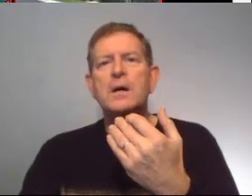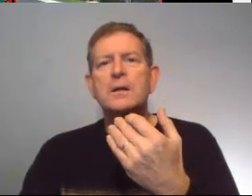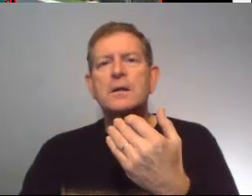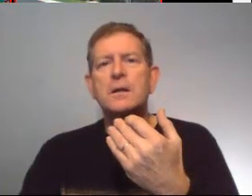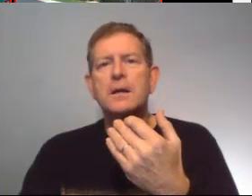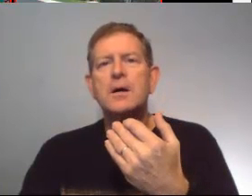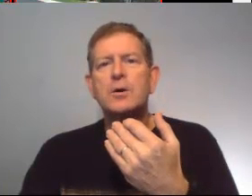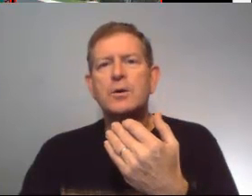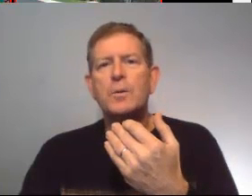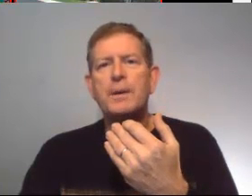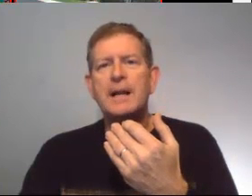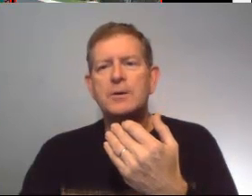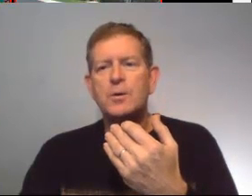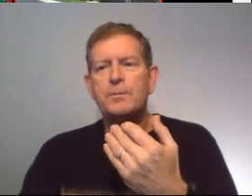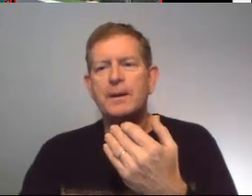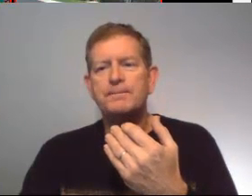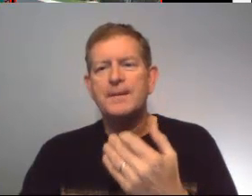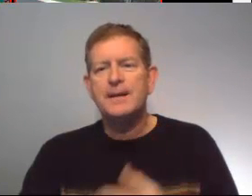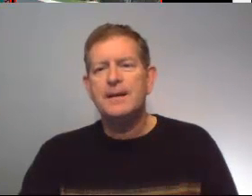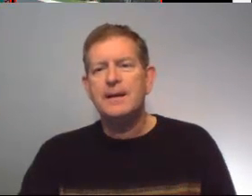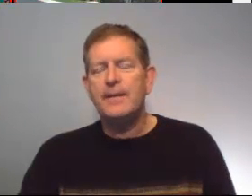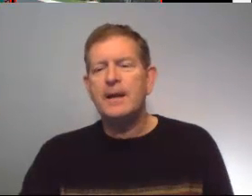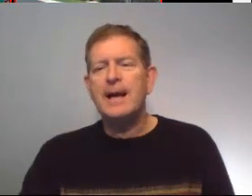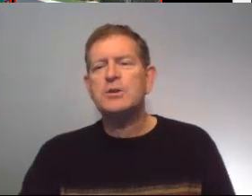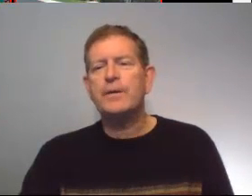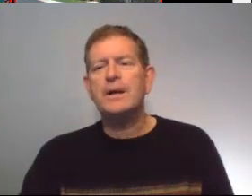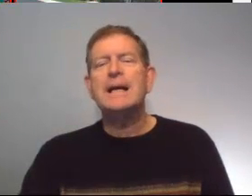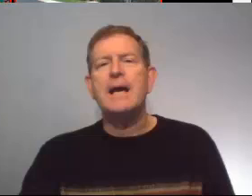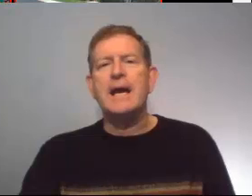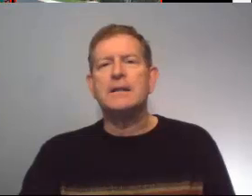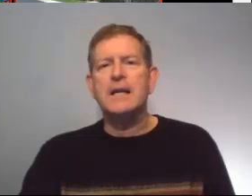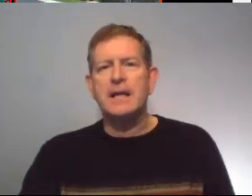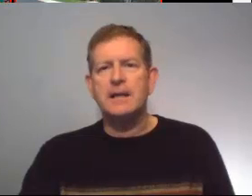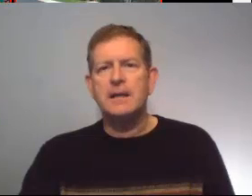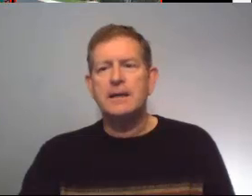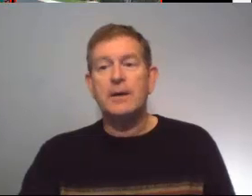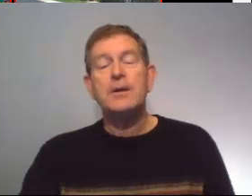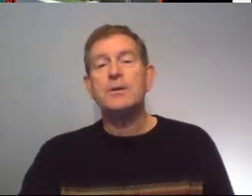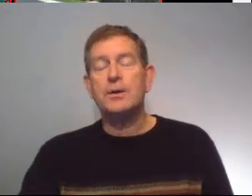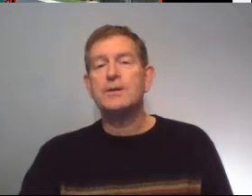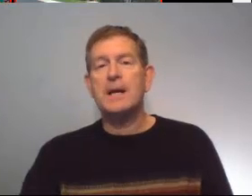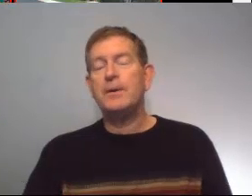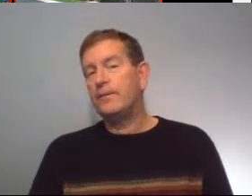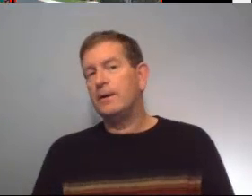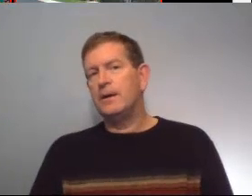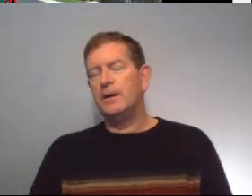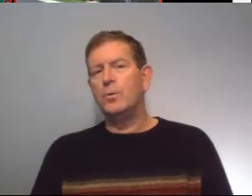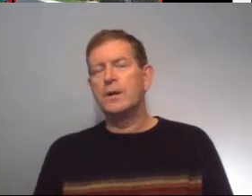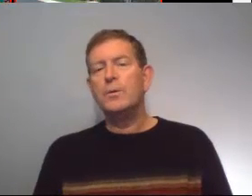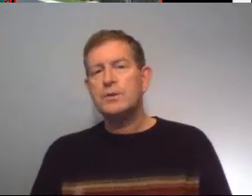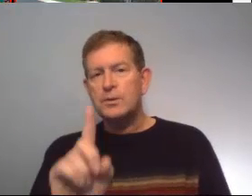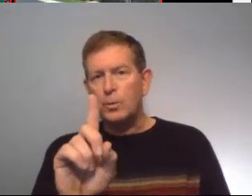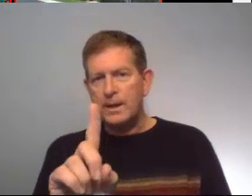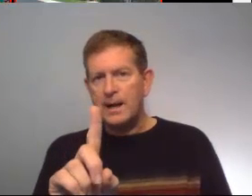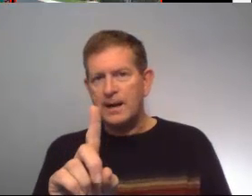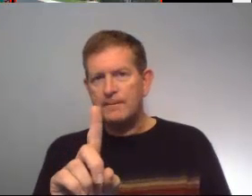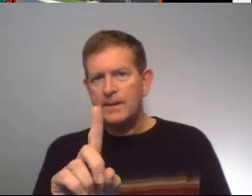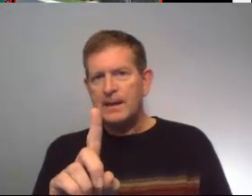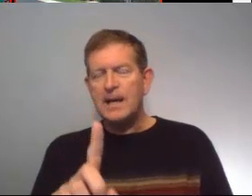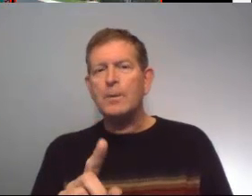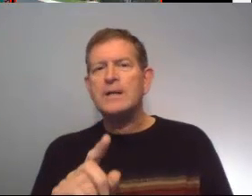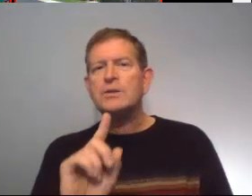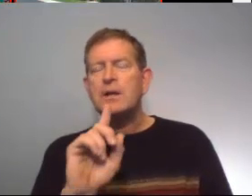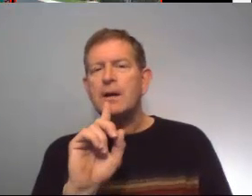mouth. Ropa, la ropa. And then last of all, el tren. Now here's a good example of a word in which there is one